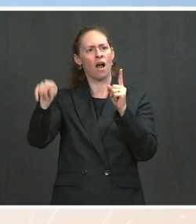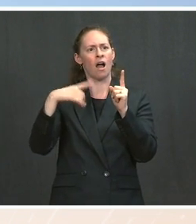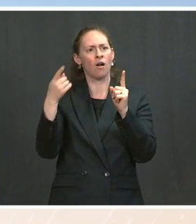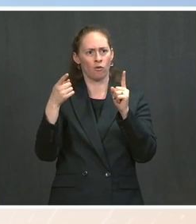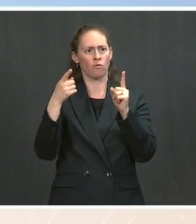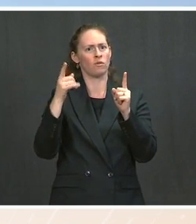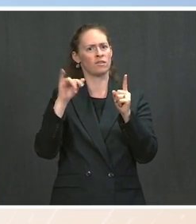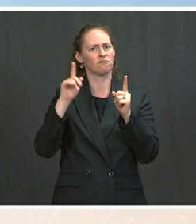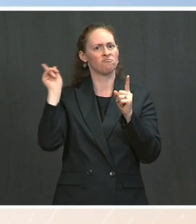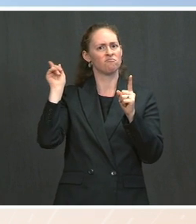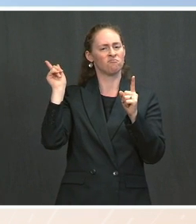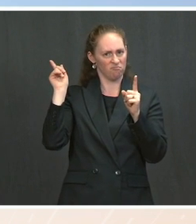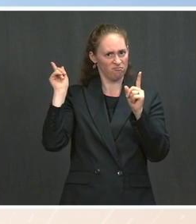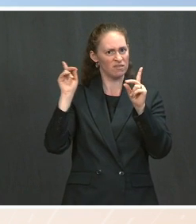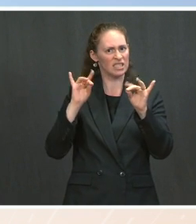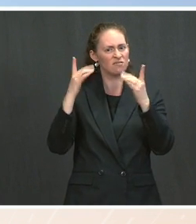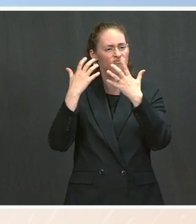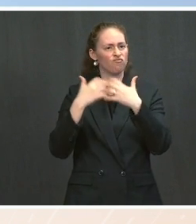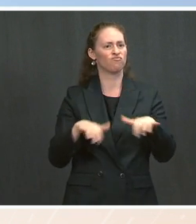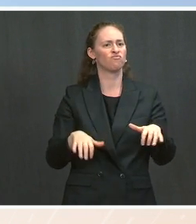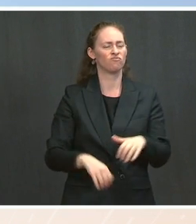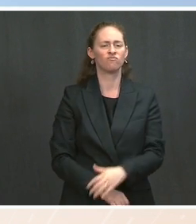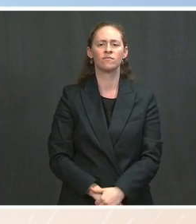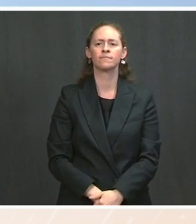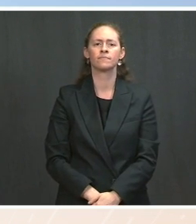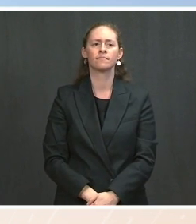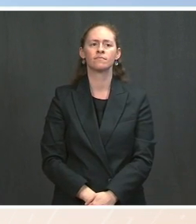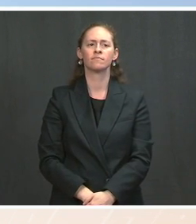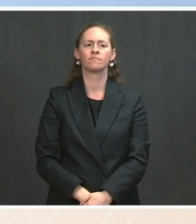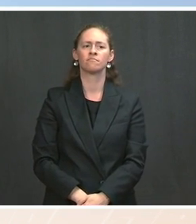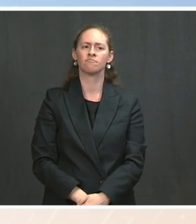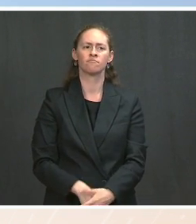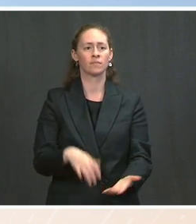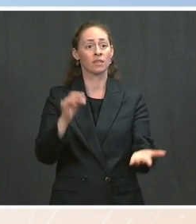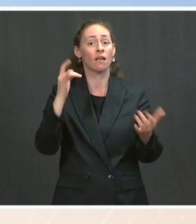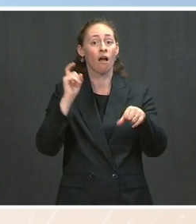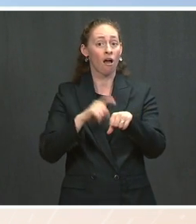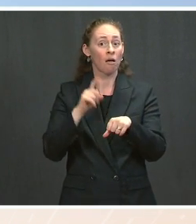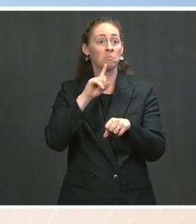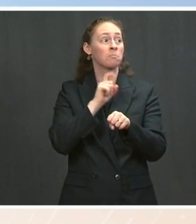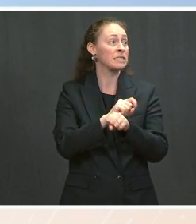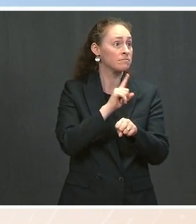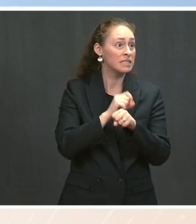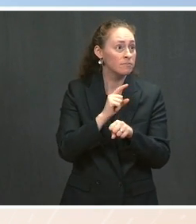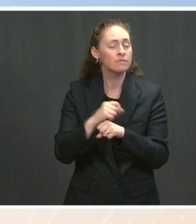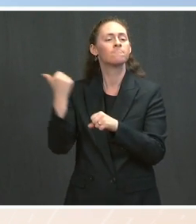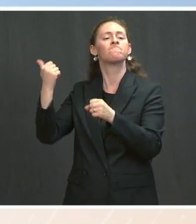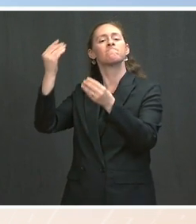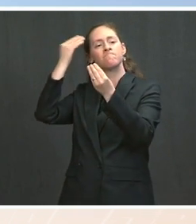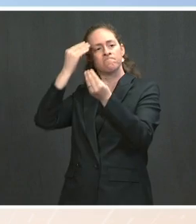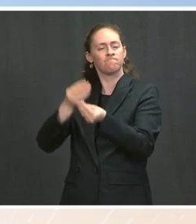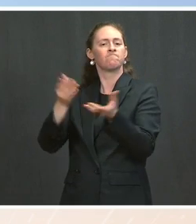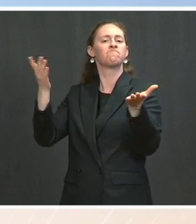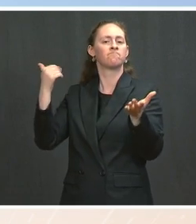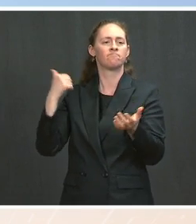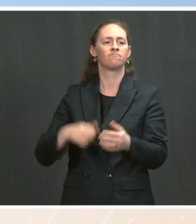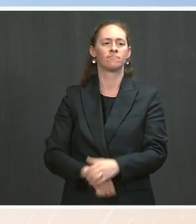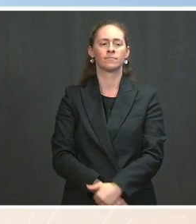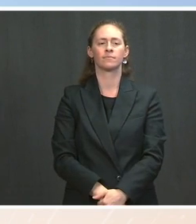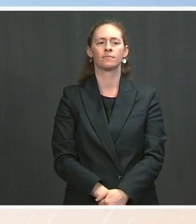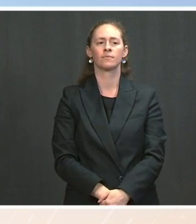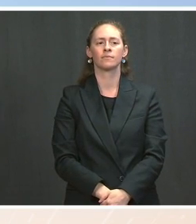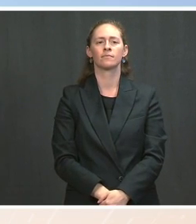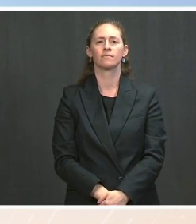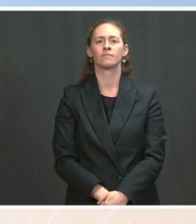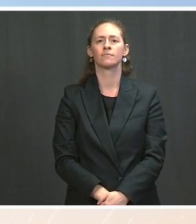important point to convey publicly. But no, that is not our view from here. One other topic.